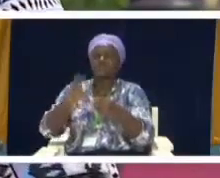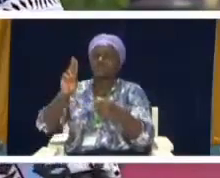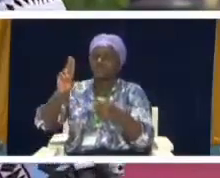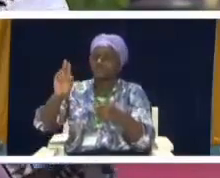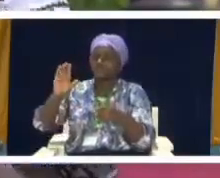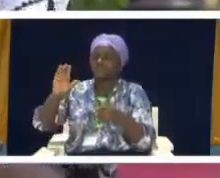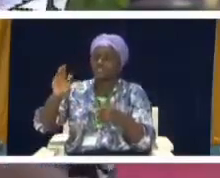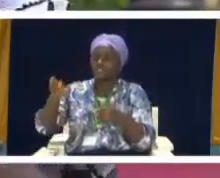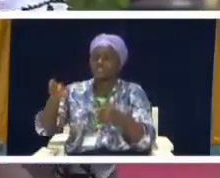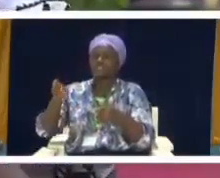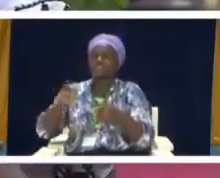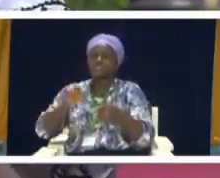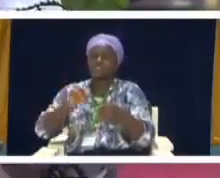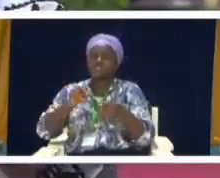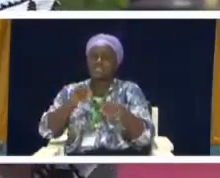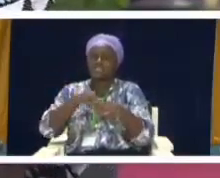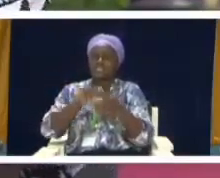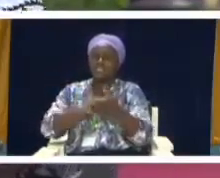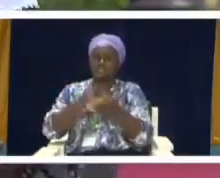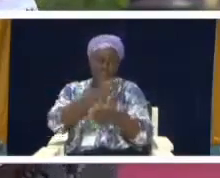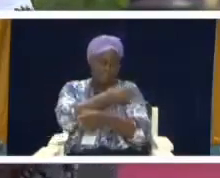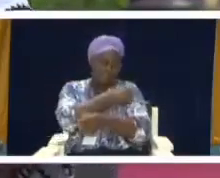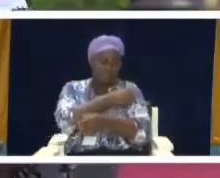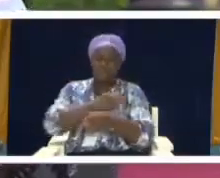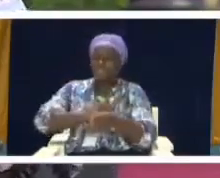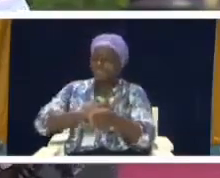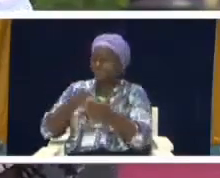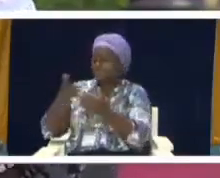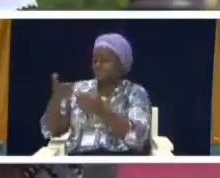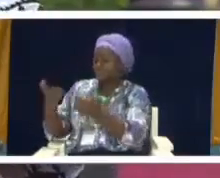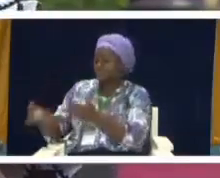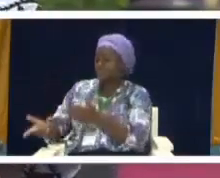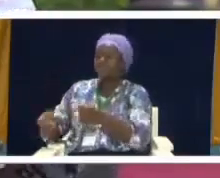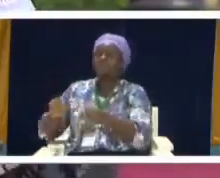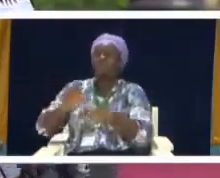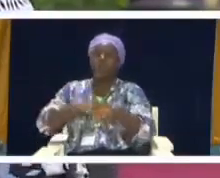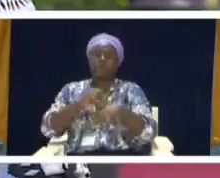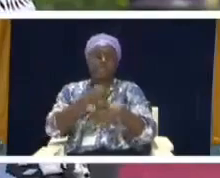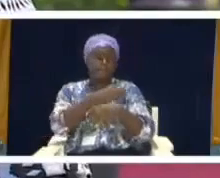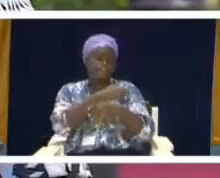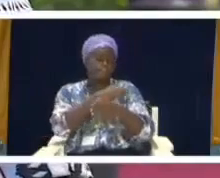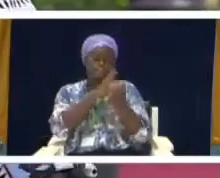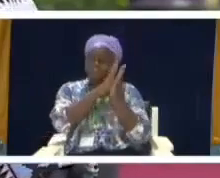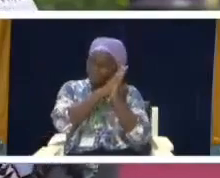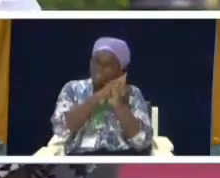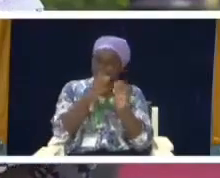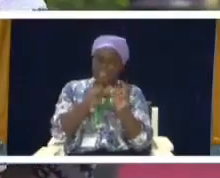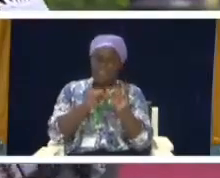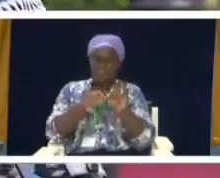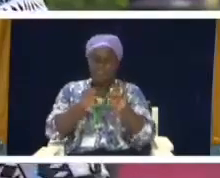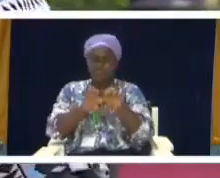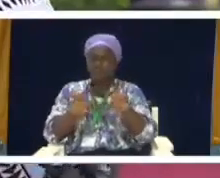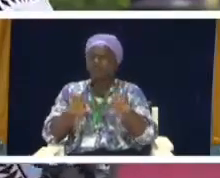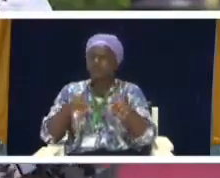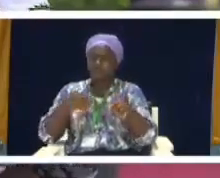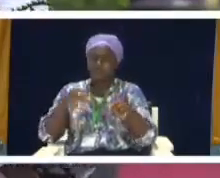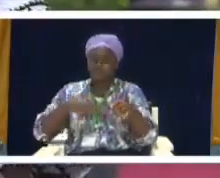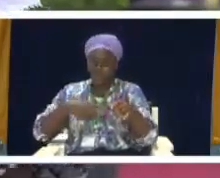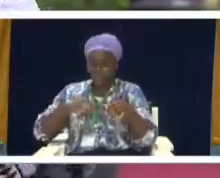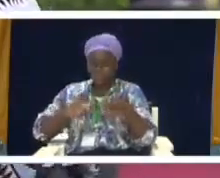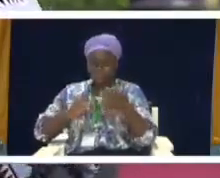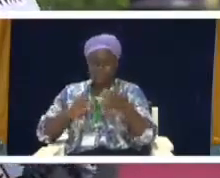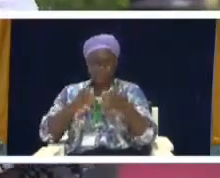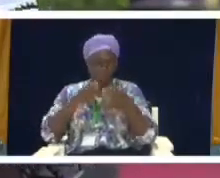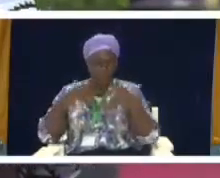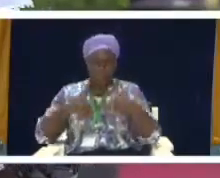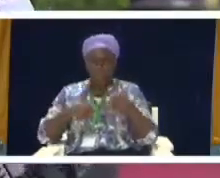the bed. It was every opening in my body that blood was coming out. From my mouth, from my